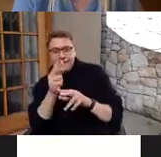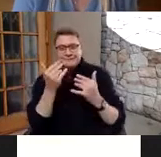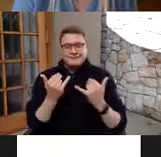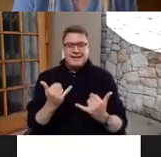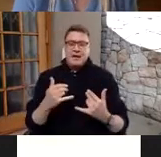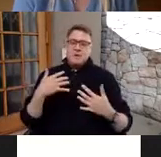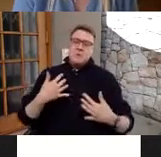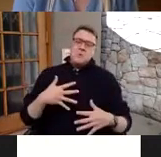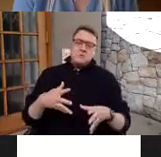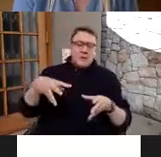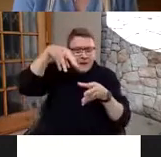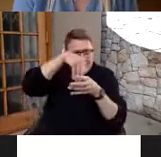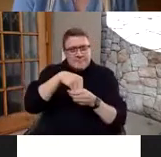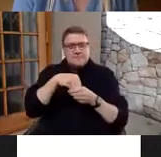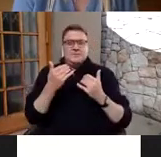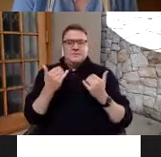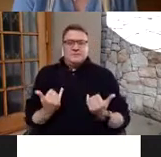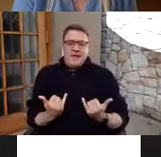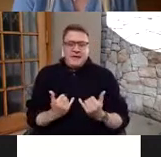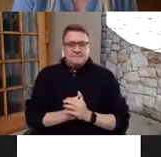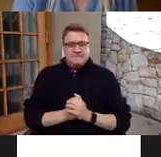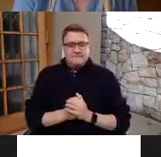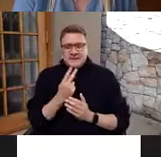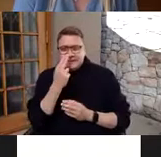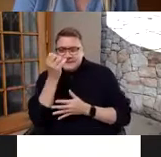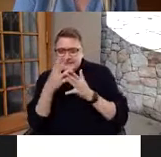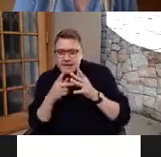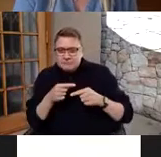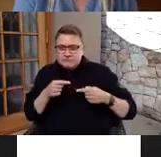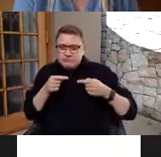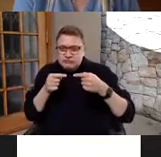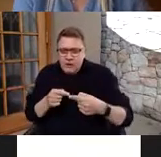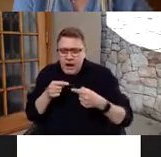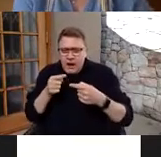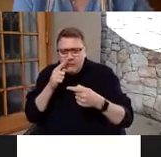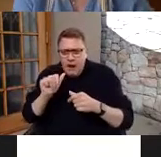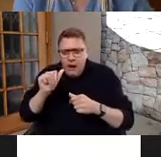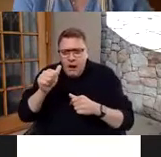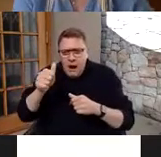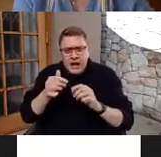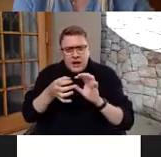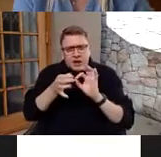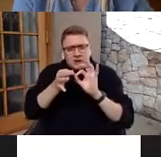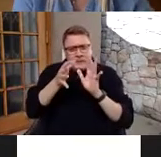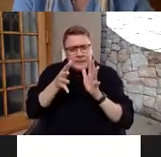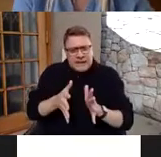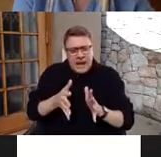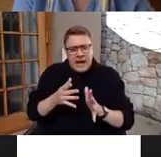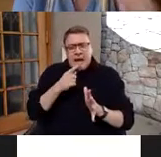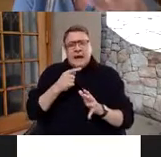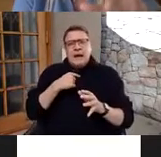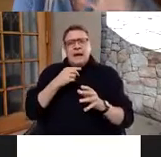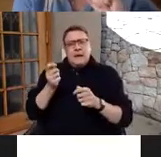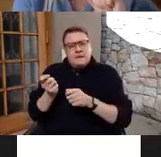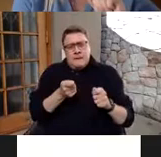part of today's session. I see some of you are still struggling to access the sign language interpreter, so I'm just going to bring